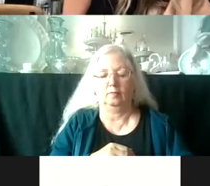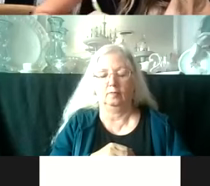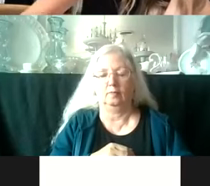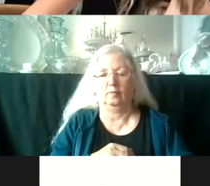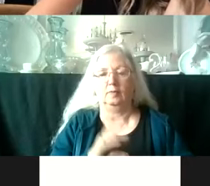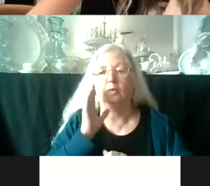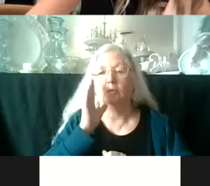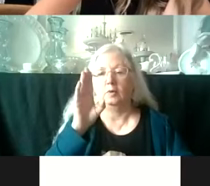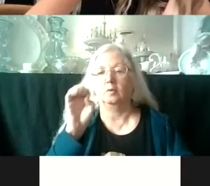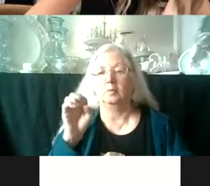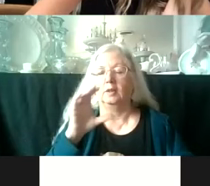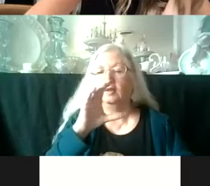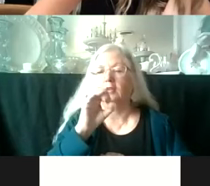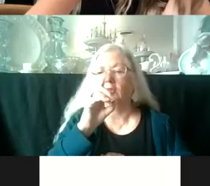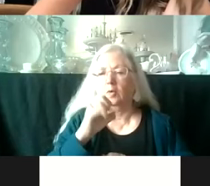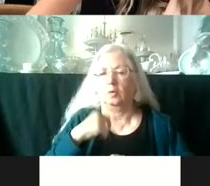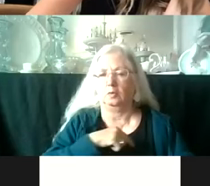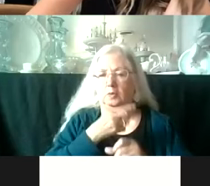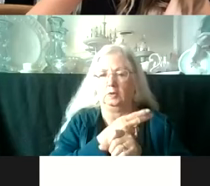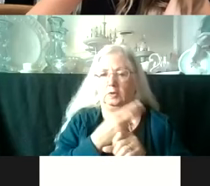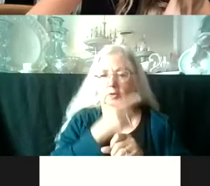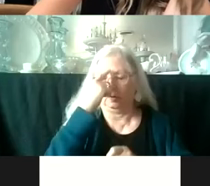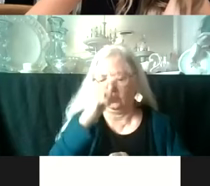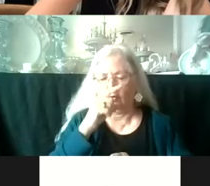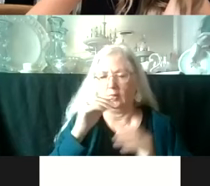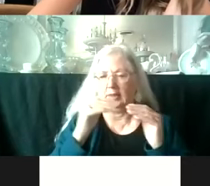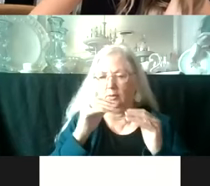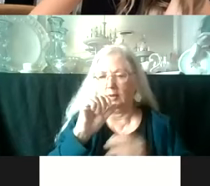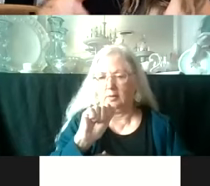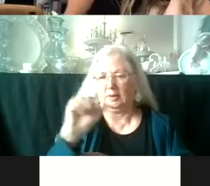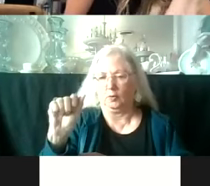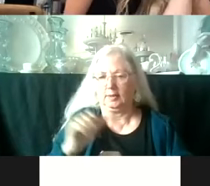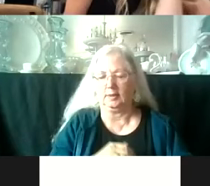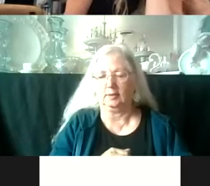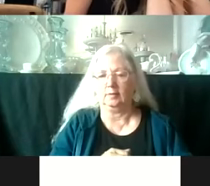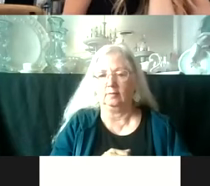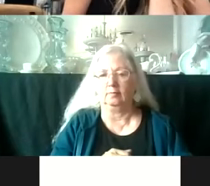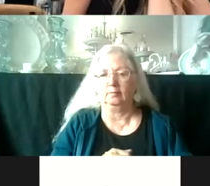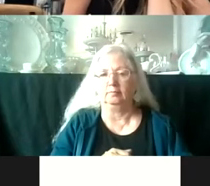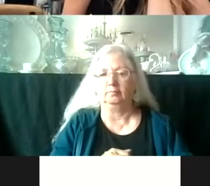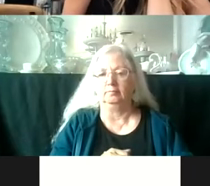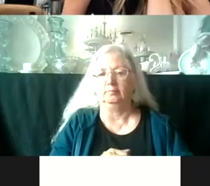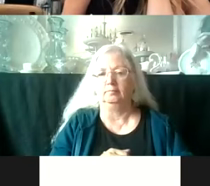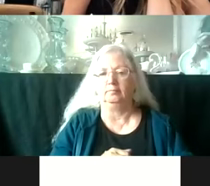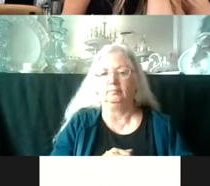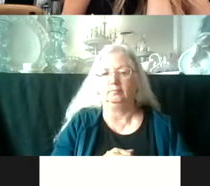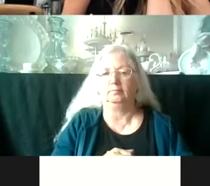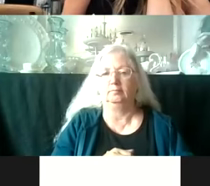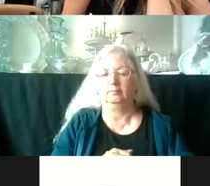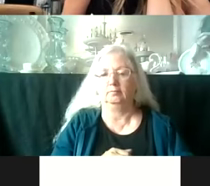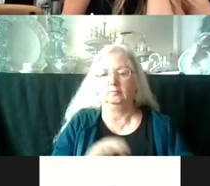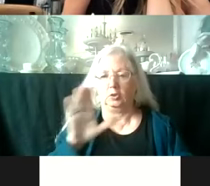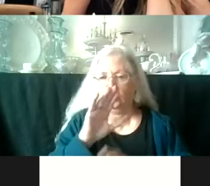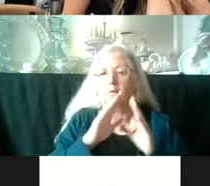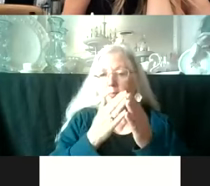Is going to be the code that we're going to use for an amino acid. Now, any book worth its salt, and yours is one of them, has one